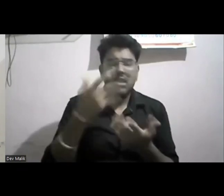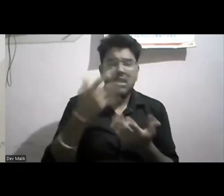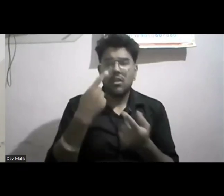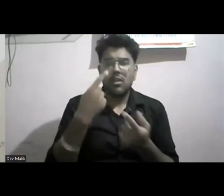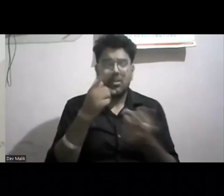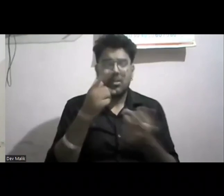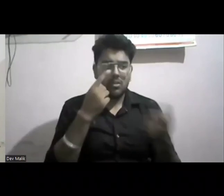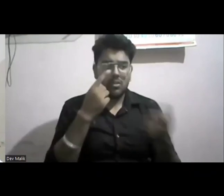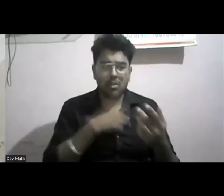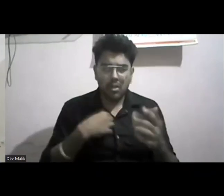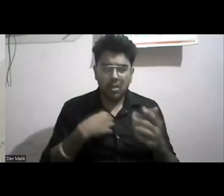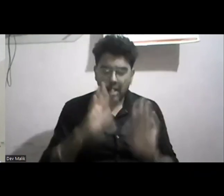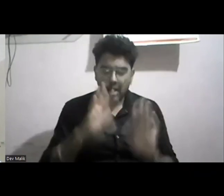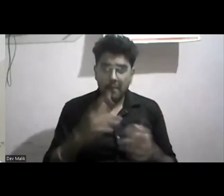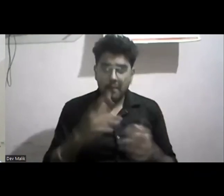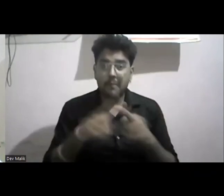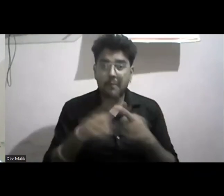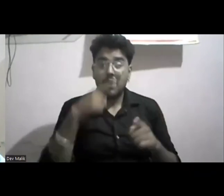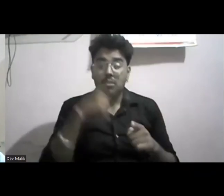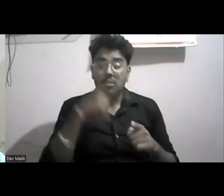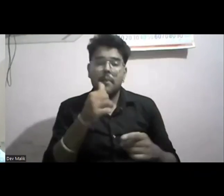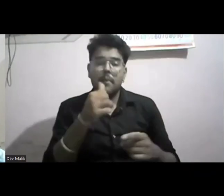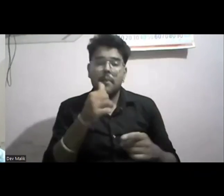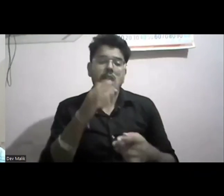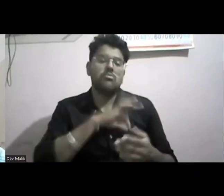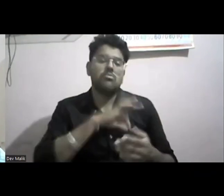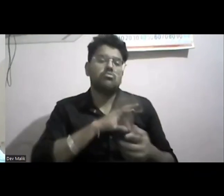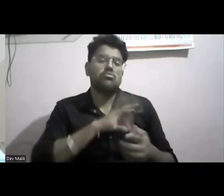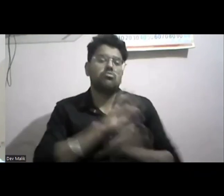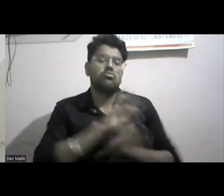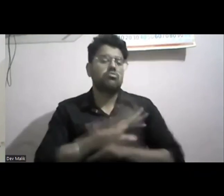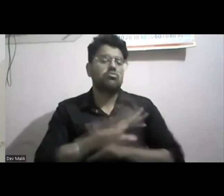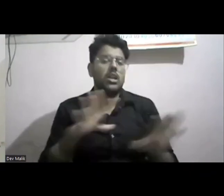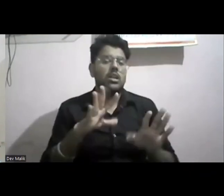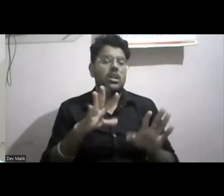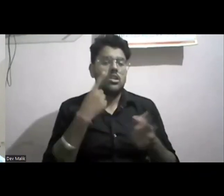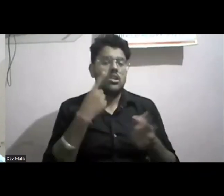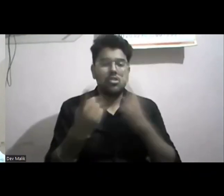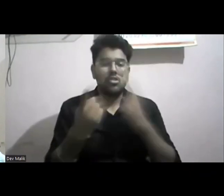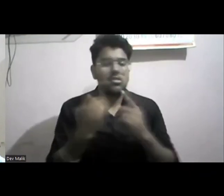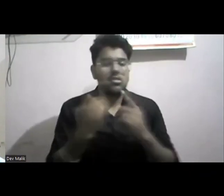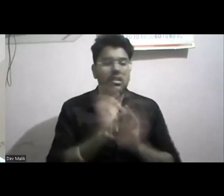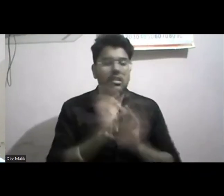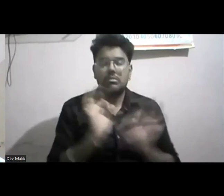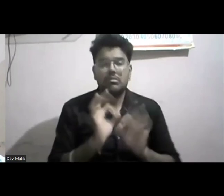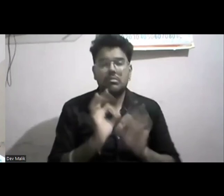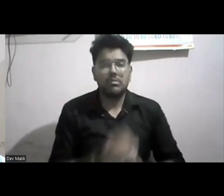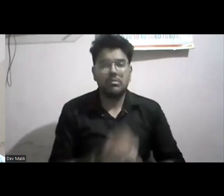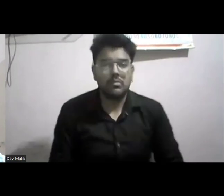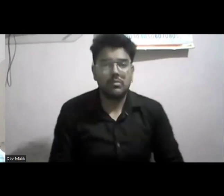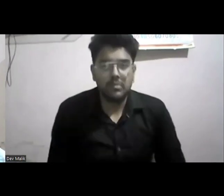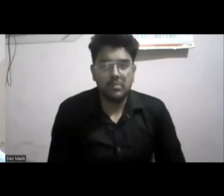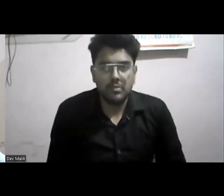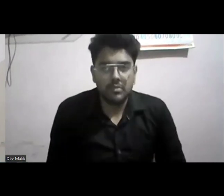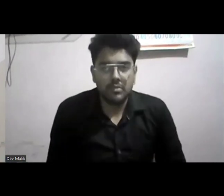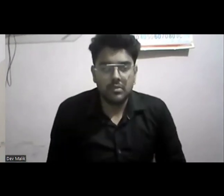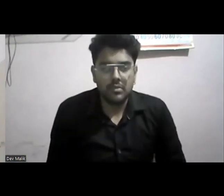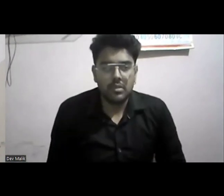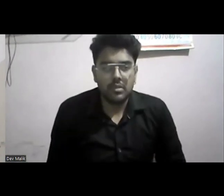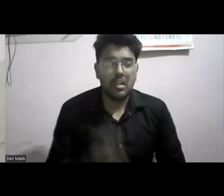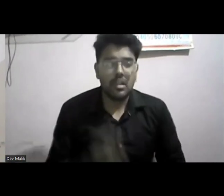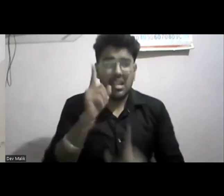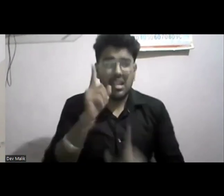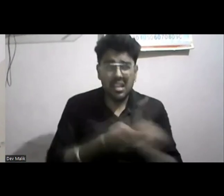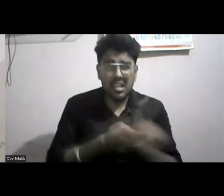just tried to earn money and becoming richer and richer. Before 1 year, I